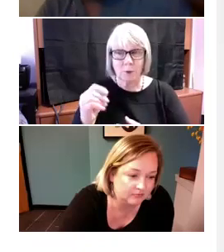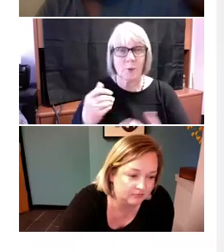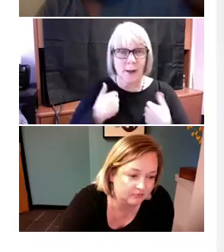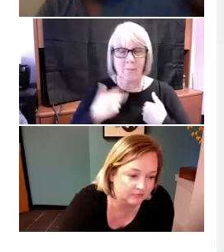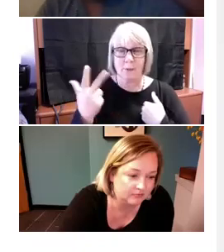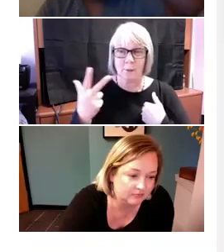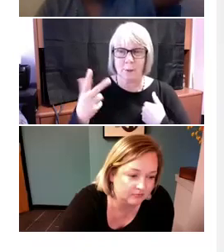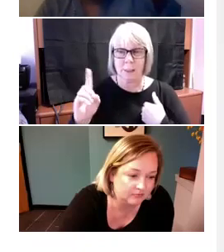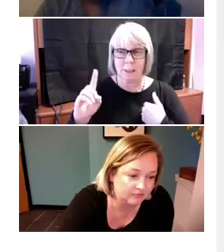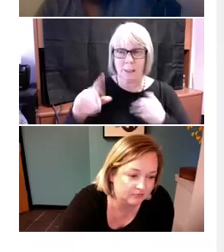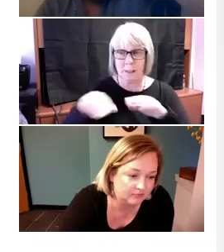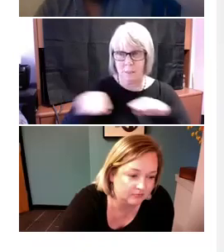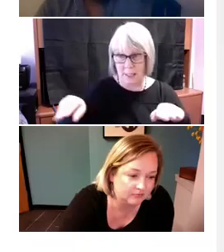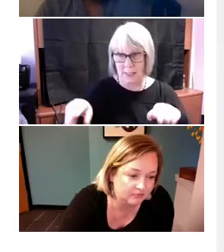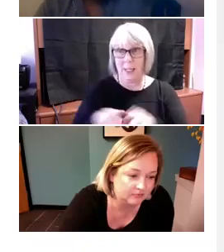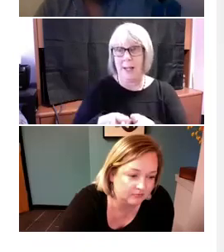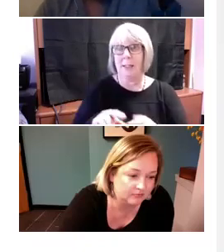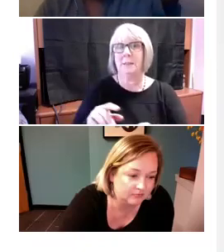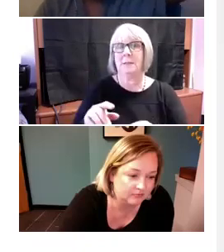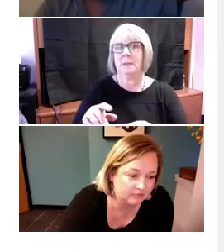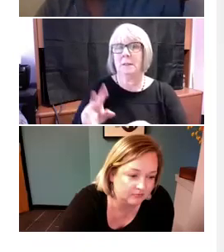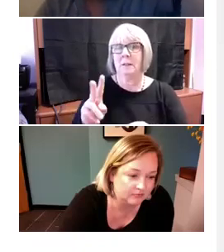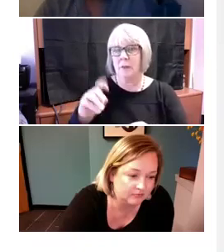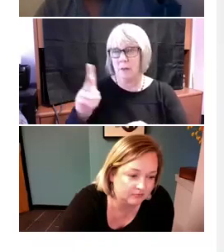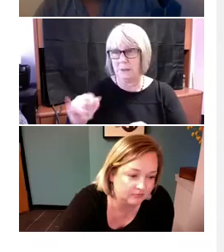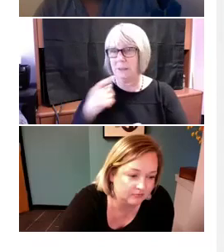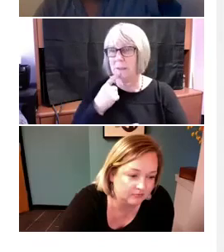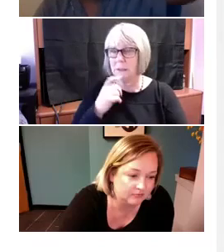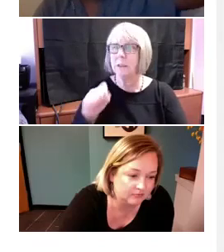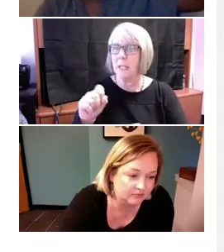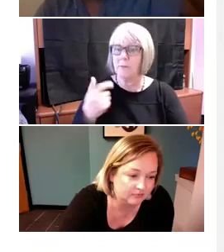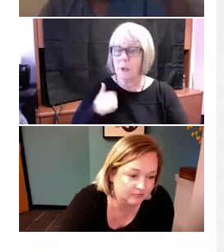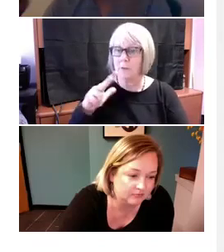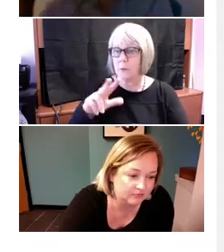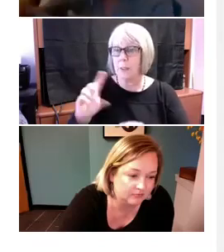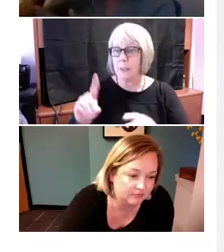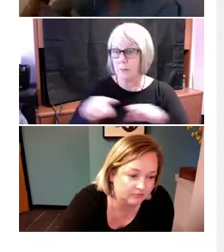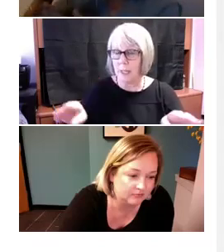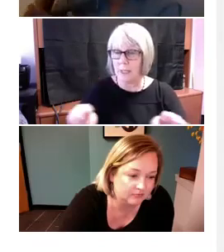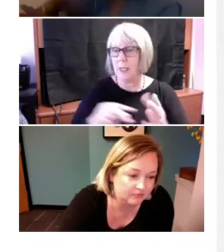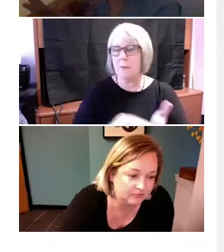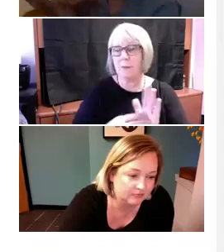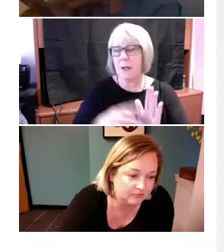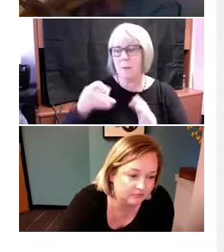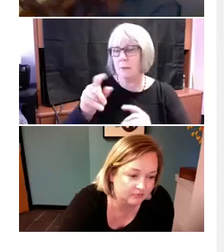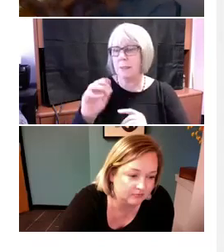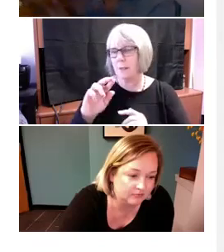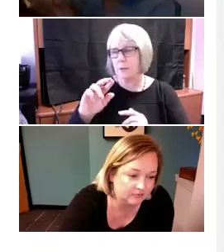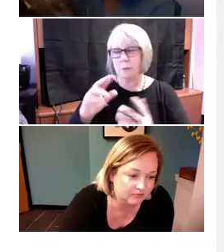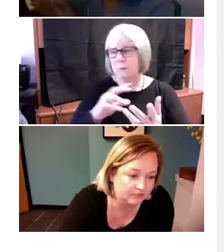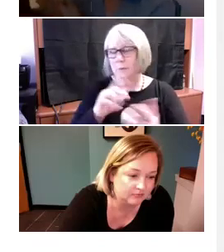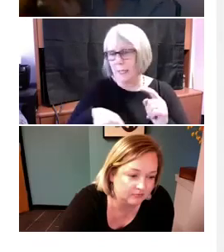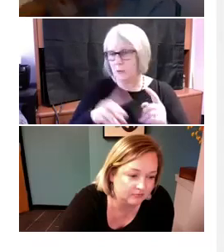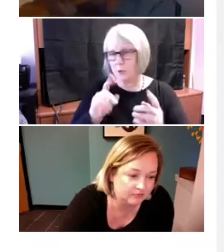3D plane, as you and Vamsi says, if we do have a 3D plane, then the planar graph does not make sense. Whenever we talk about